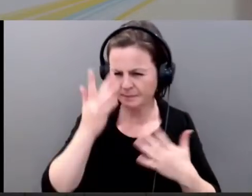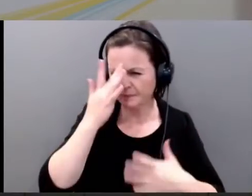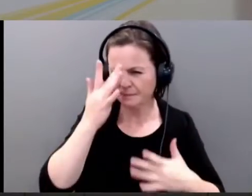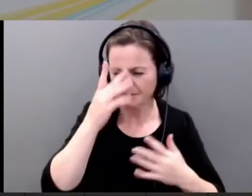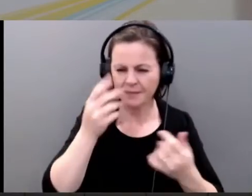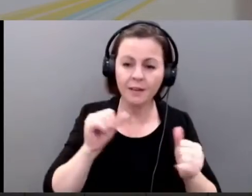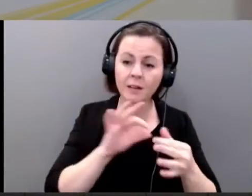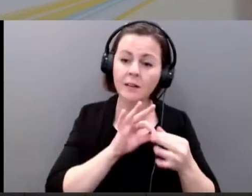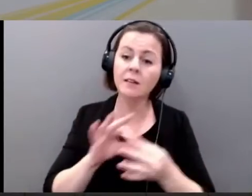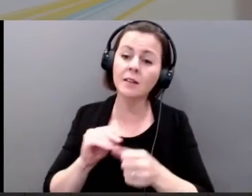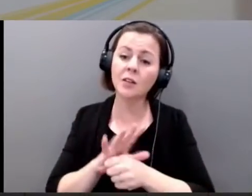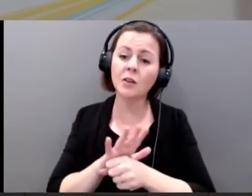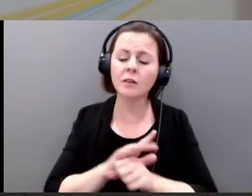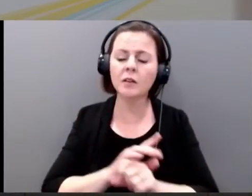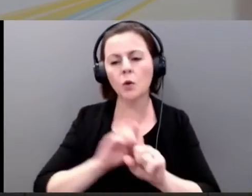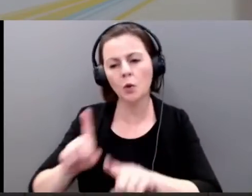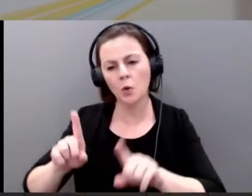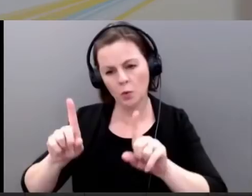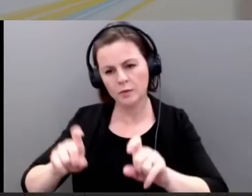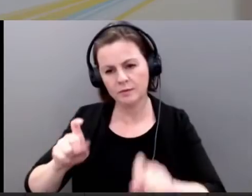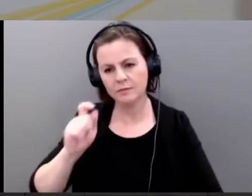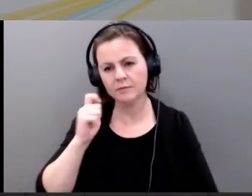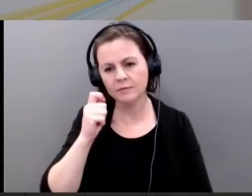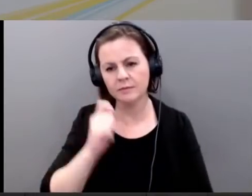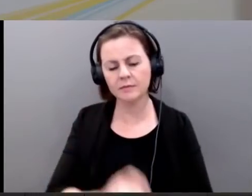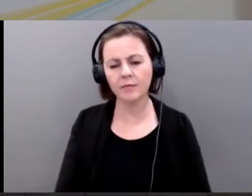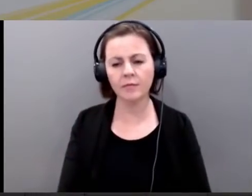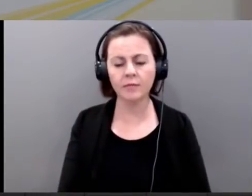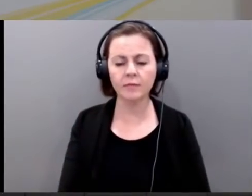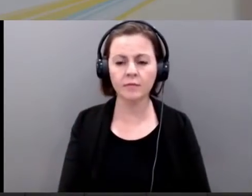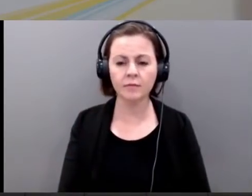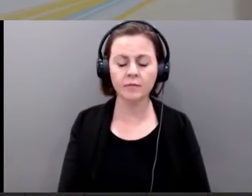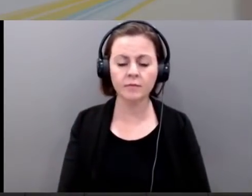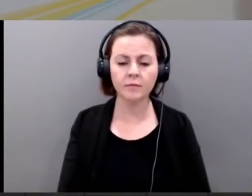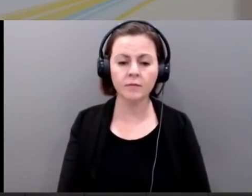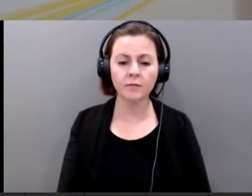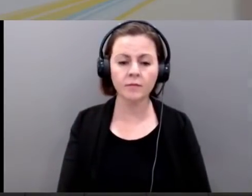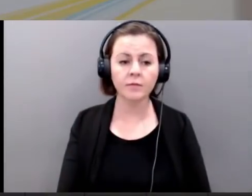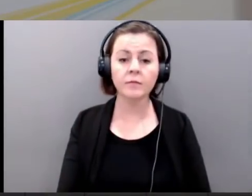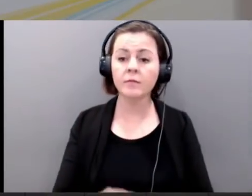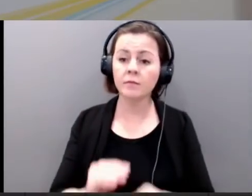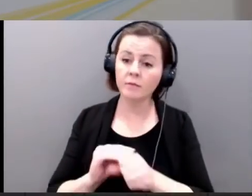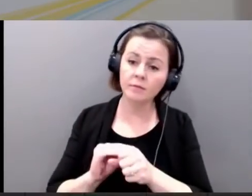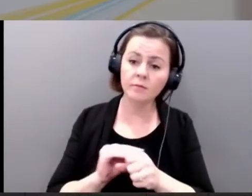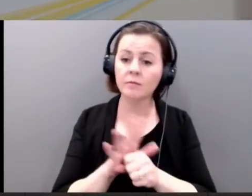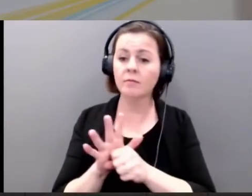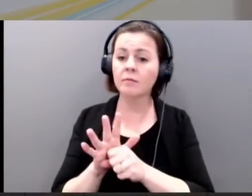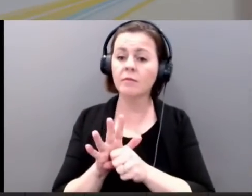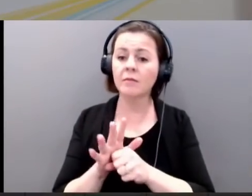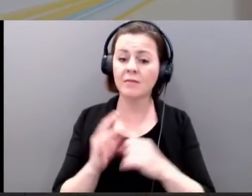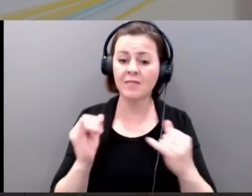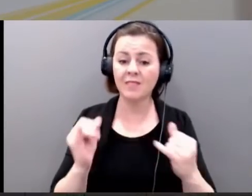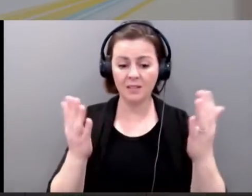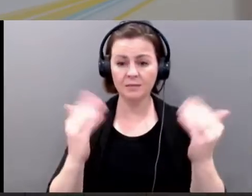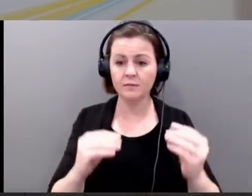COVID-19. As we move into this next phase of our journey with COVID-19,